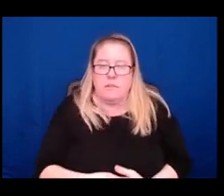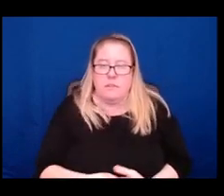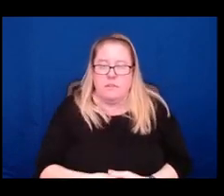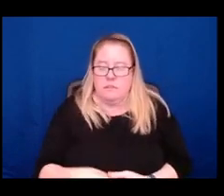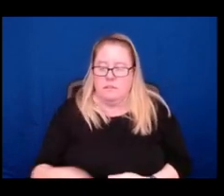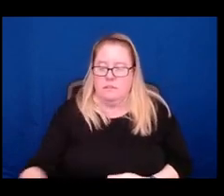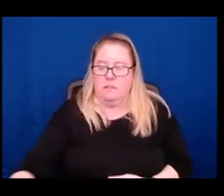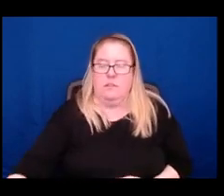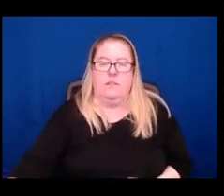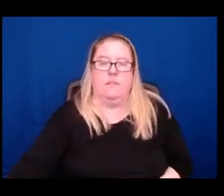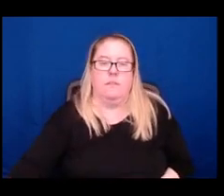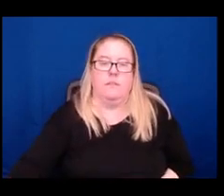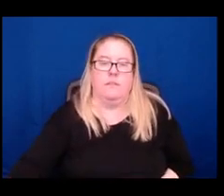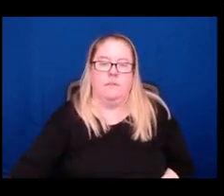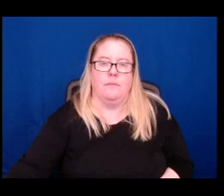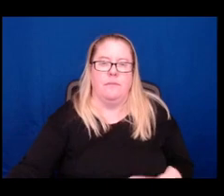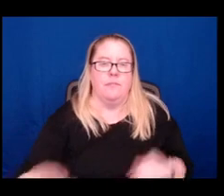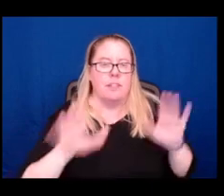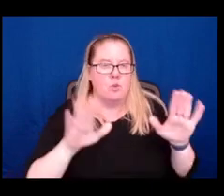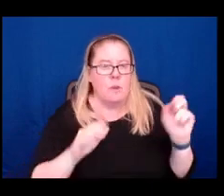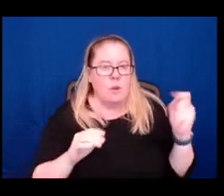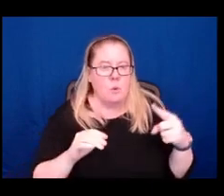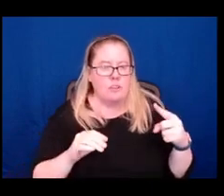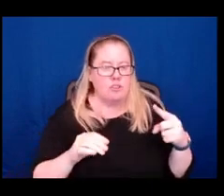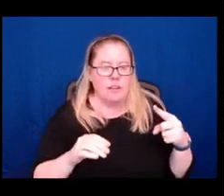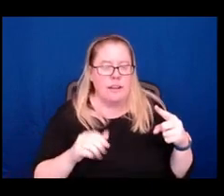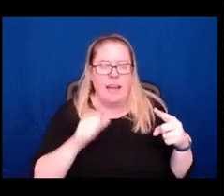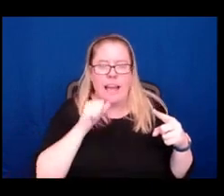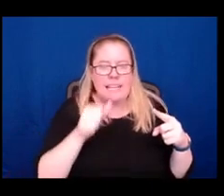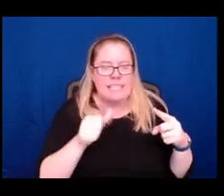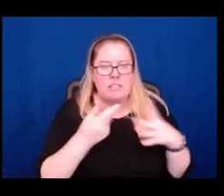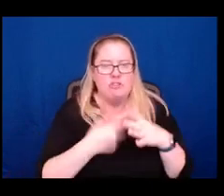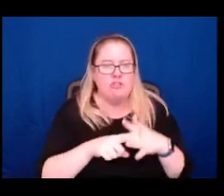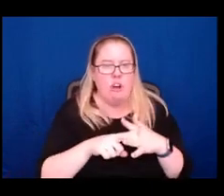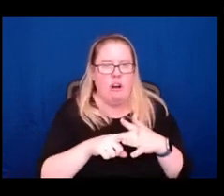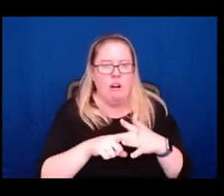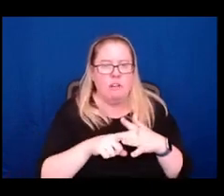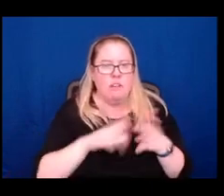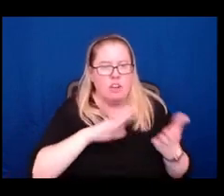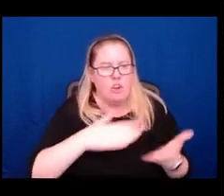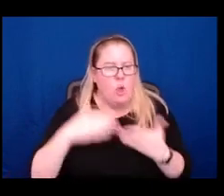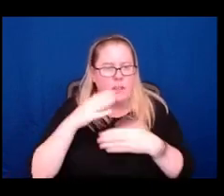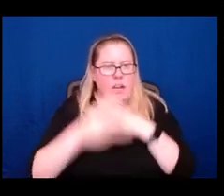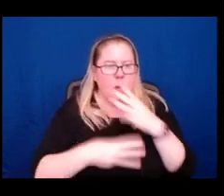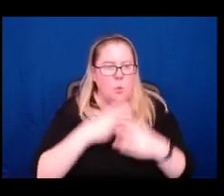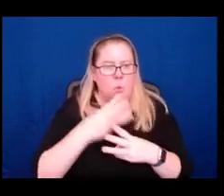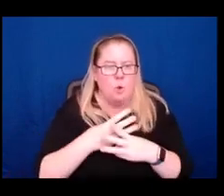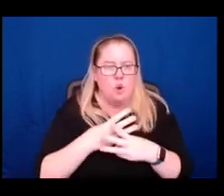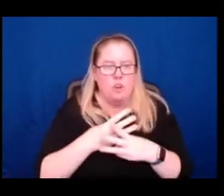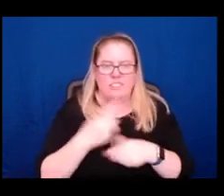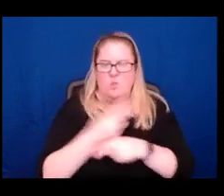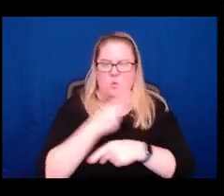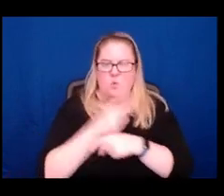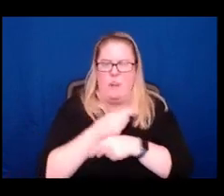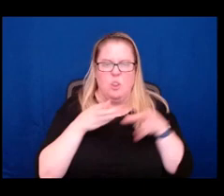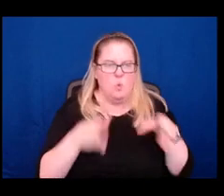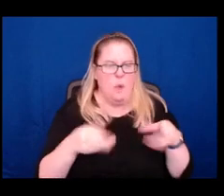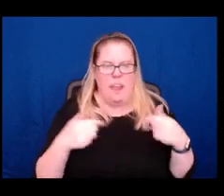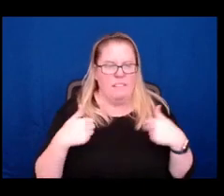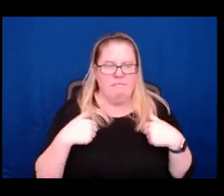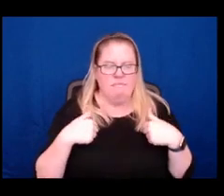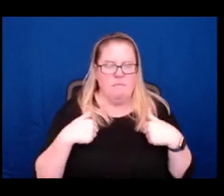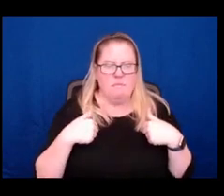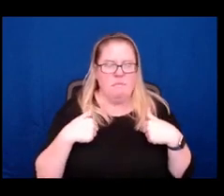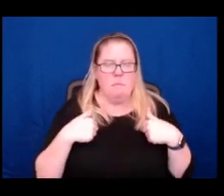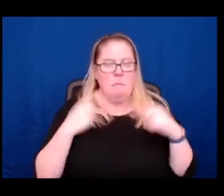great question. You know, I didn't come into the culinary world, I guess, in the conventional way. My goal was never